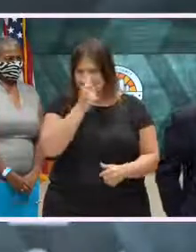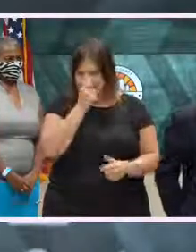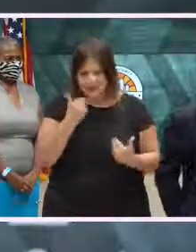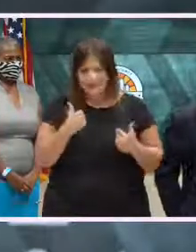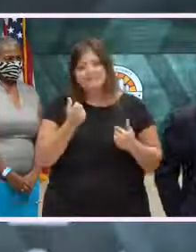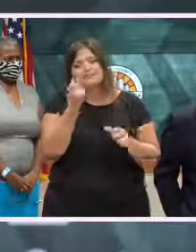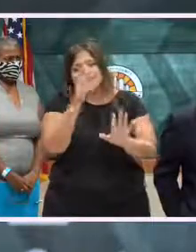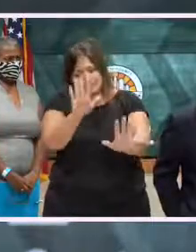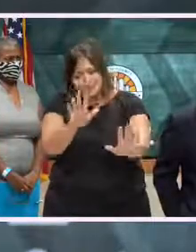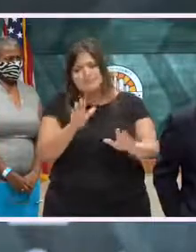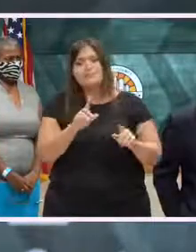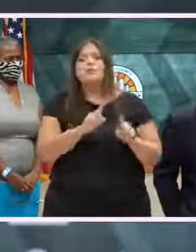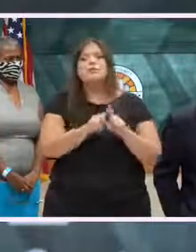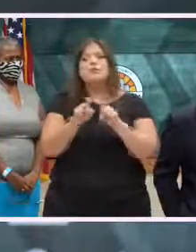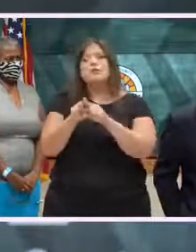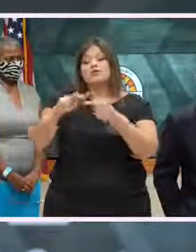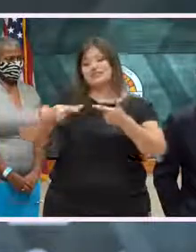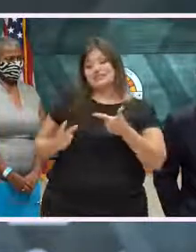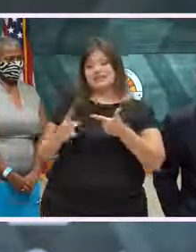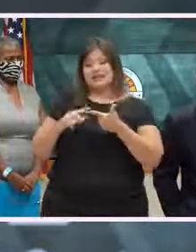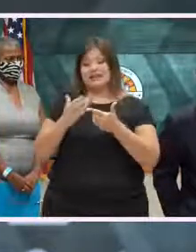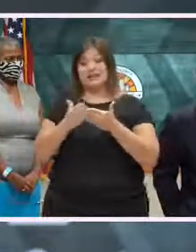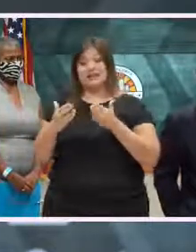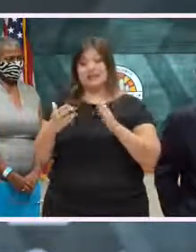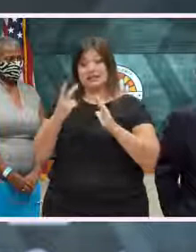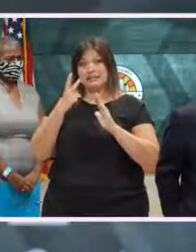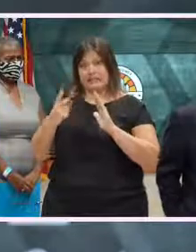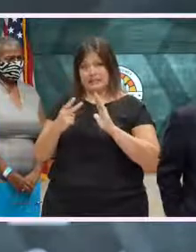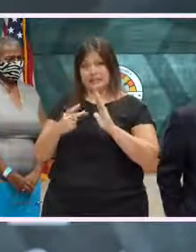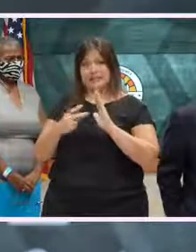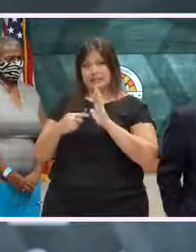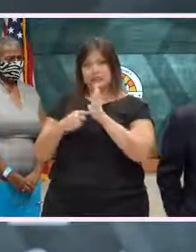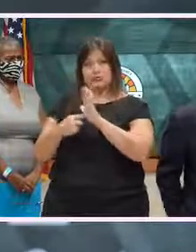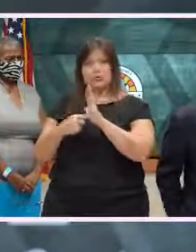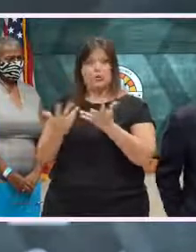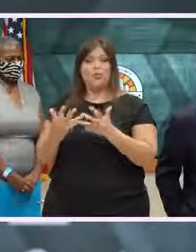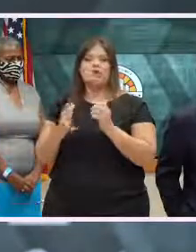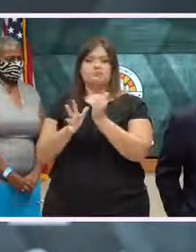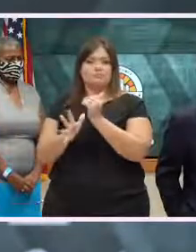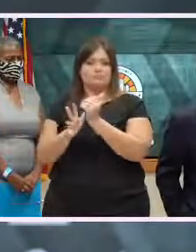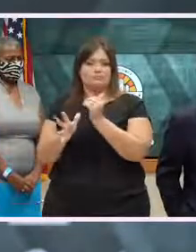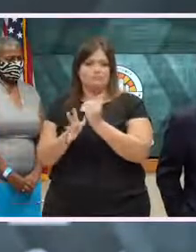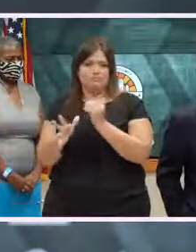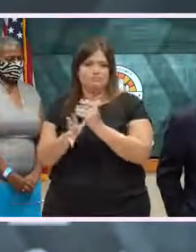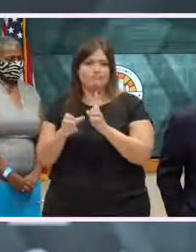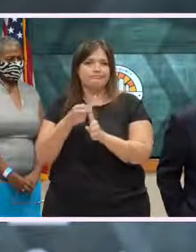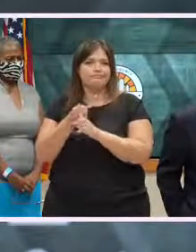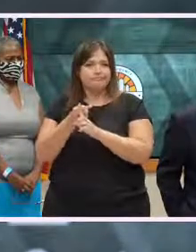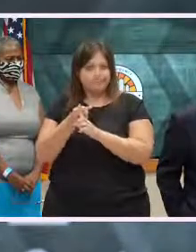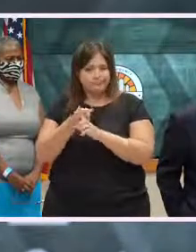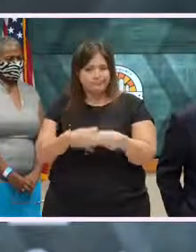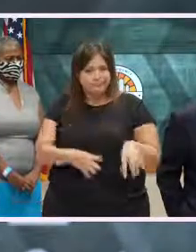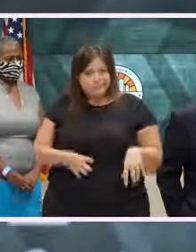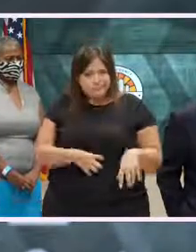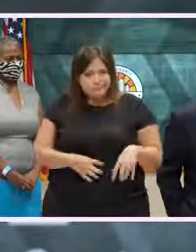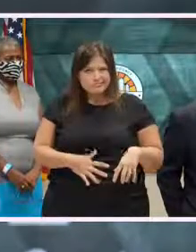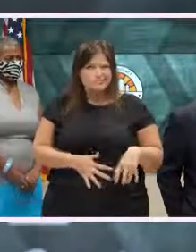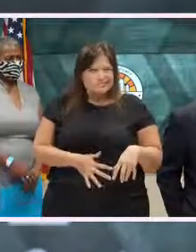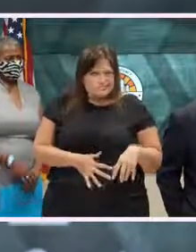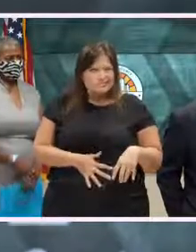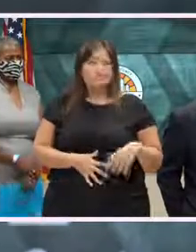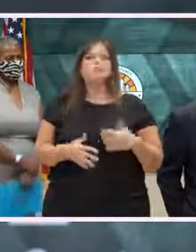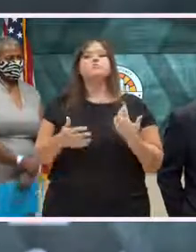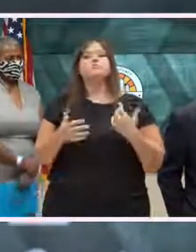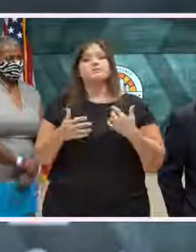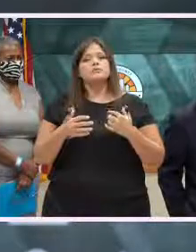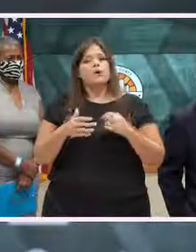presentation that we're seeing is diarrheal disease or gastrointestinal upset. So that's something to keep in mind also. So recognize that how